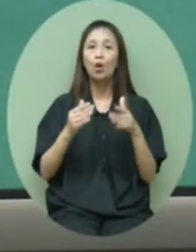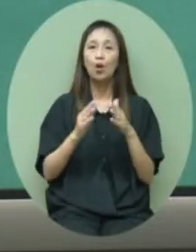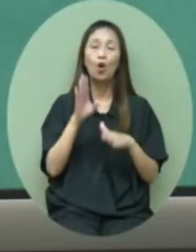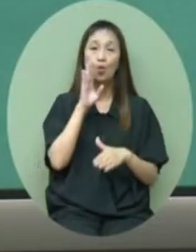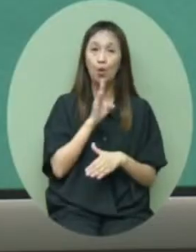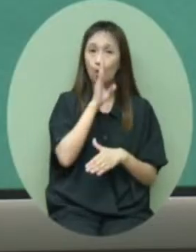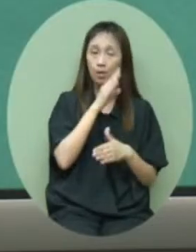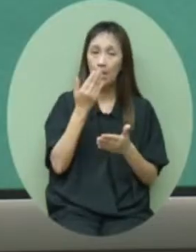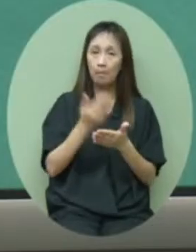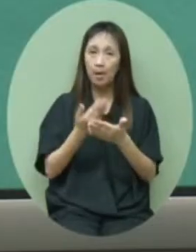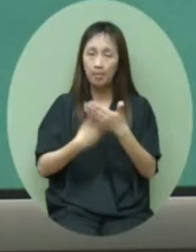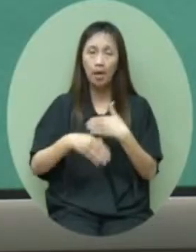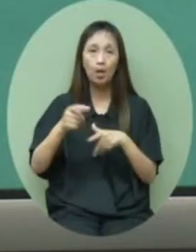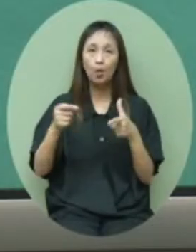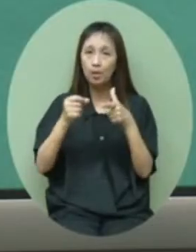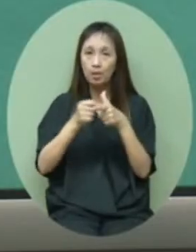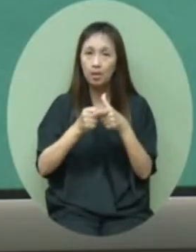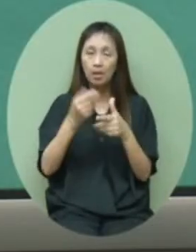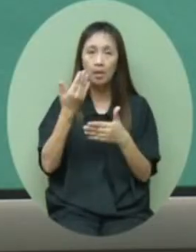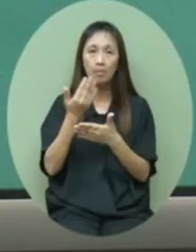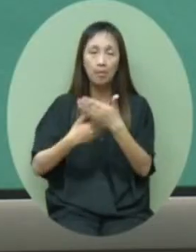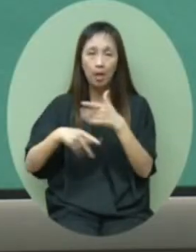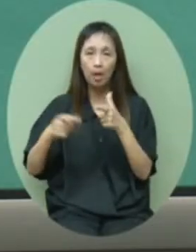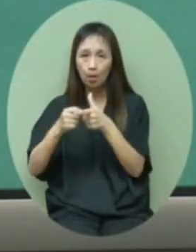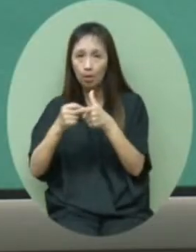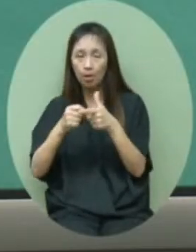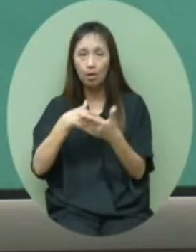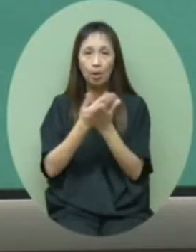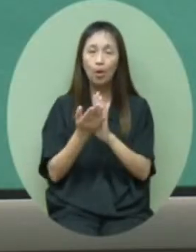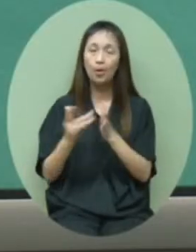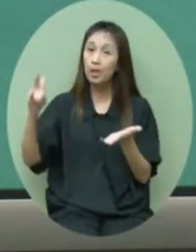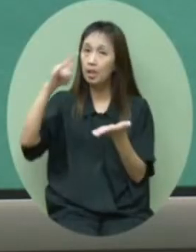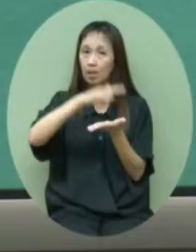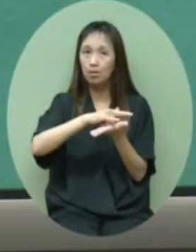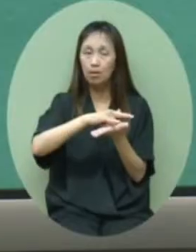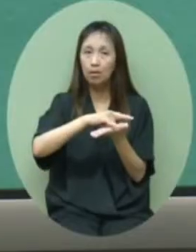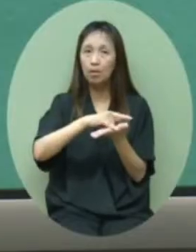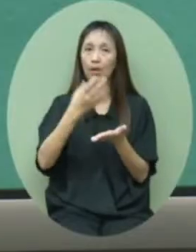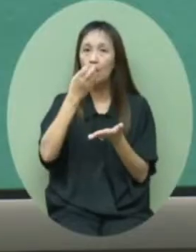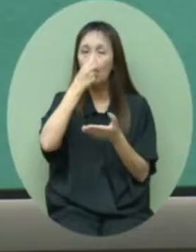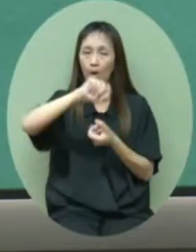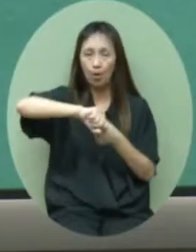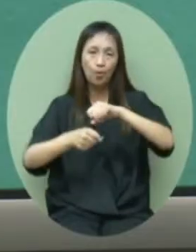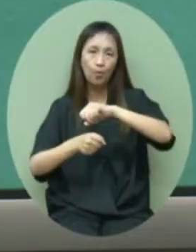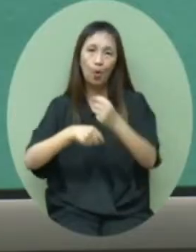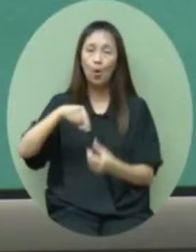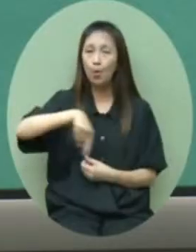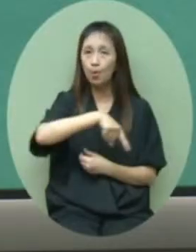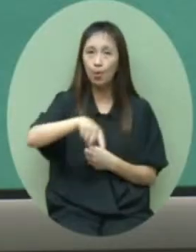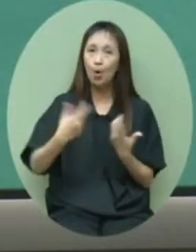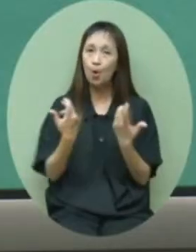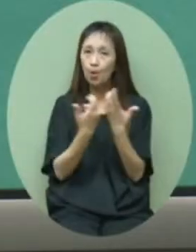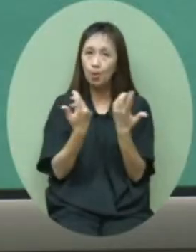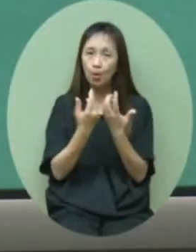Then at different shopping malls, department stores, and Chinese